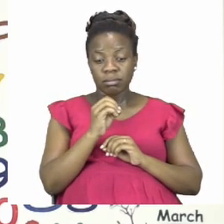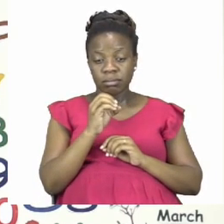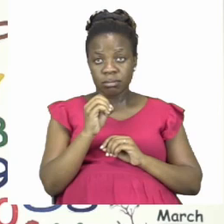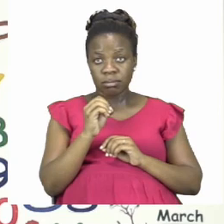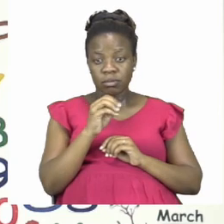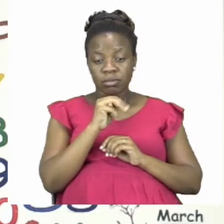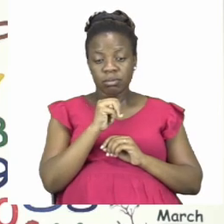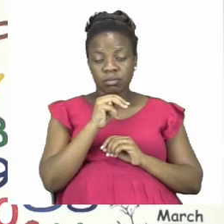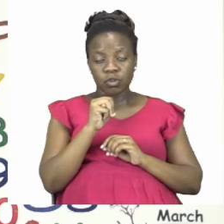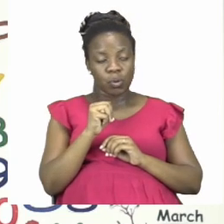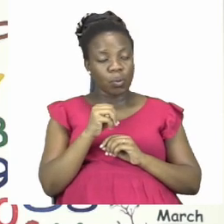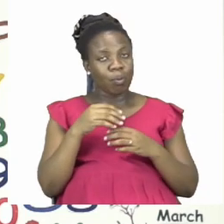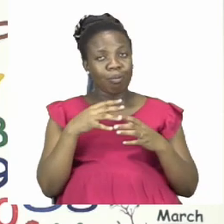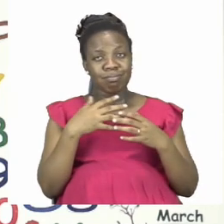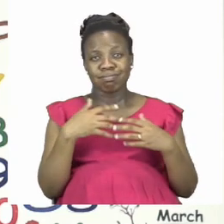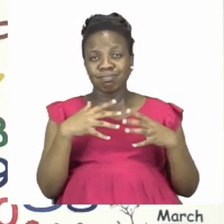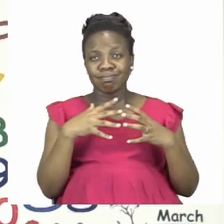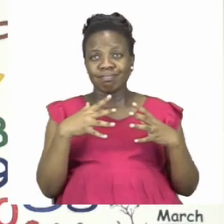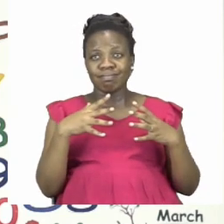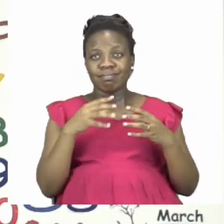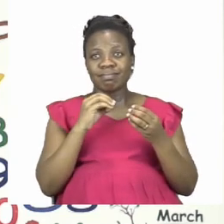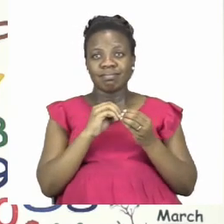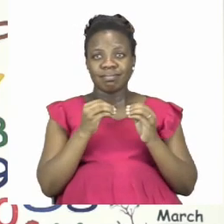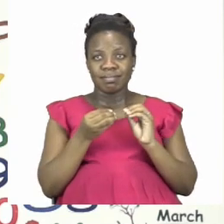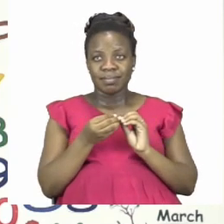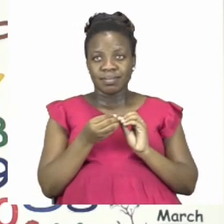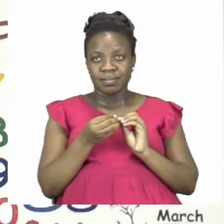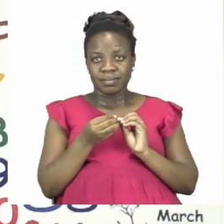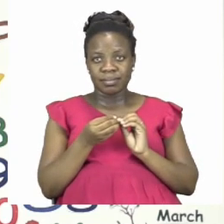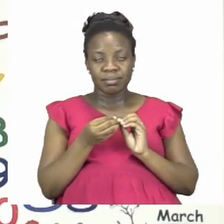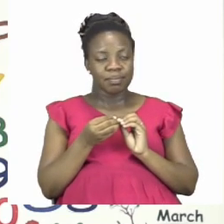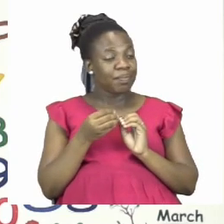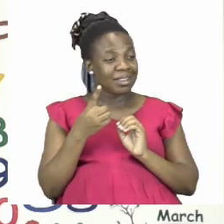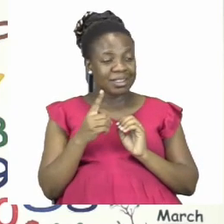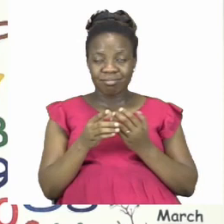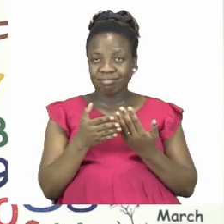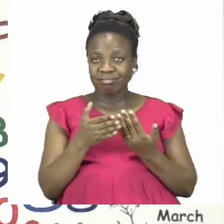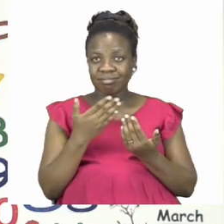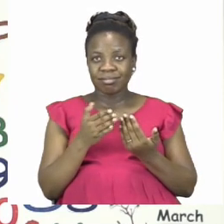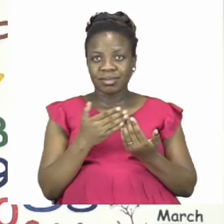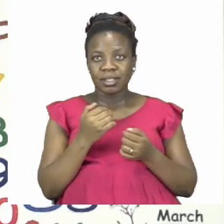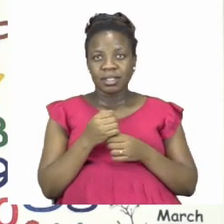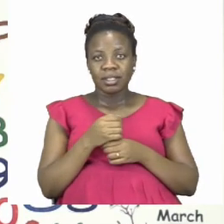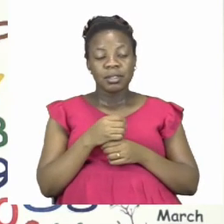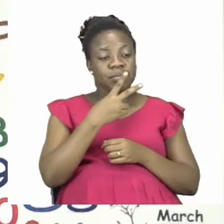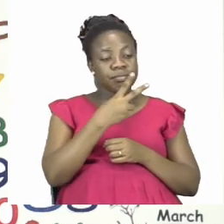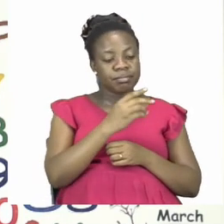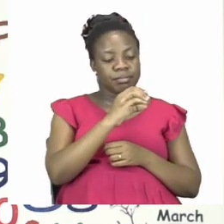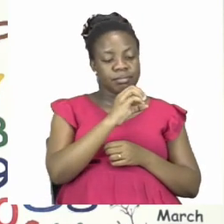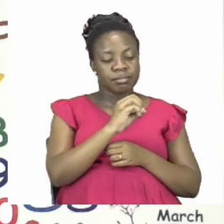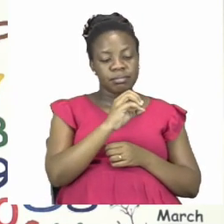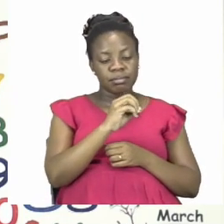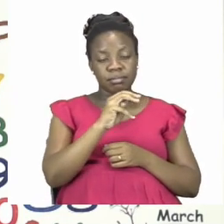millimeters? Ooh, that sounds like a big number, but trust me, it's super simple. So I have